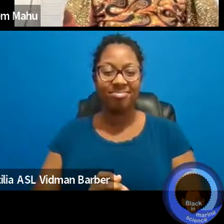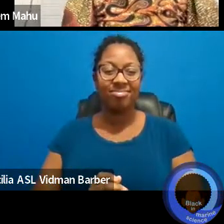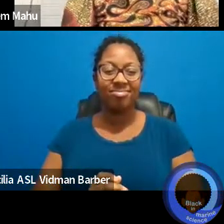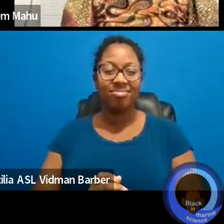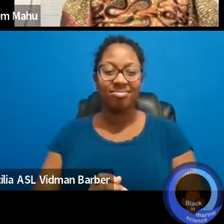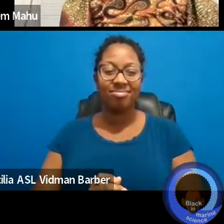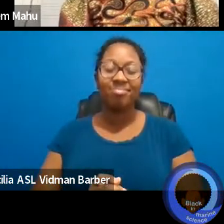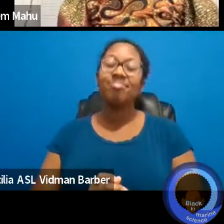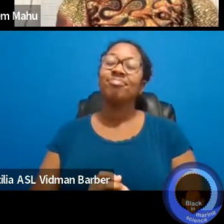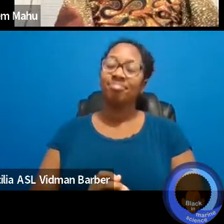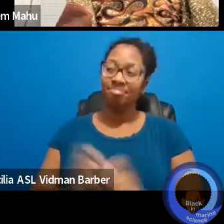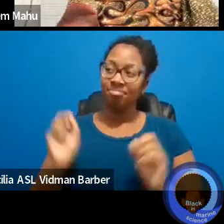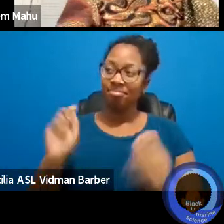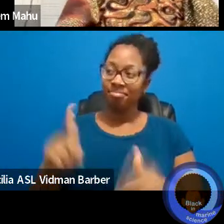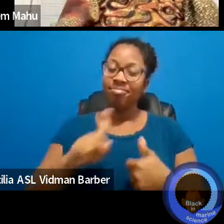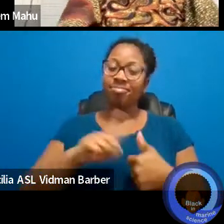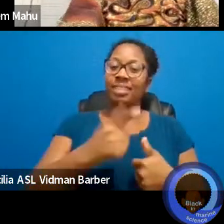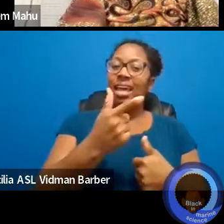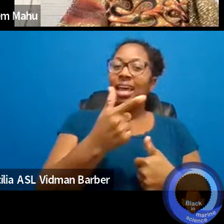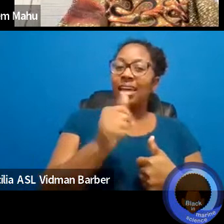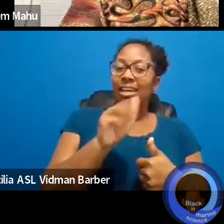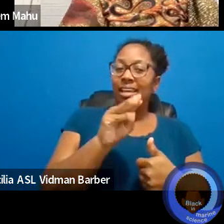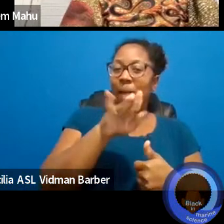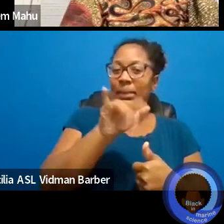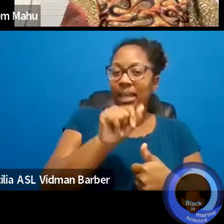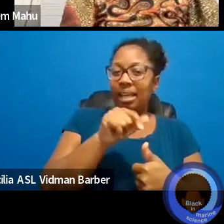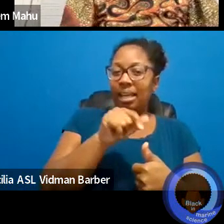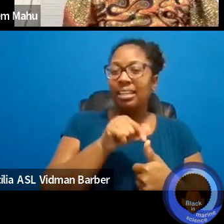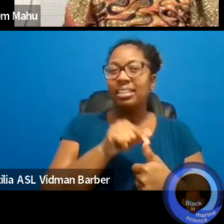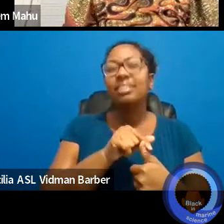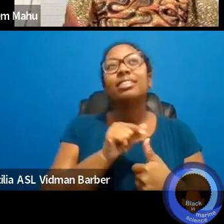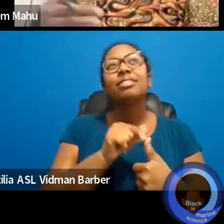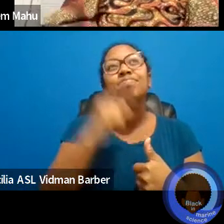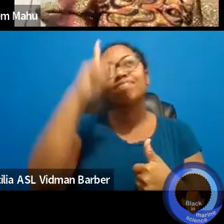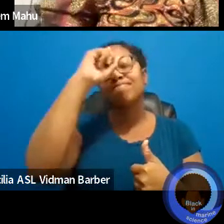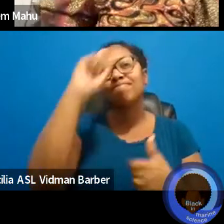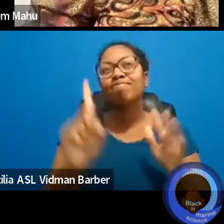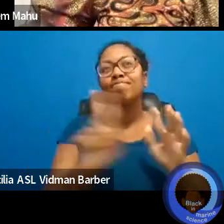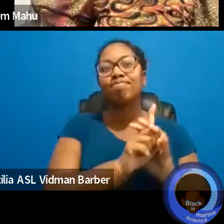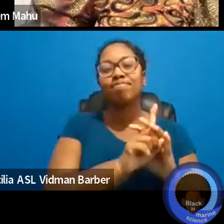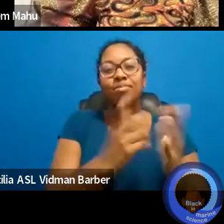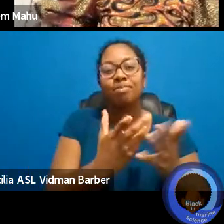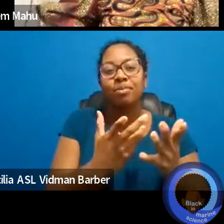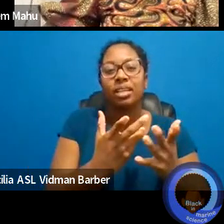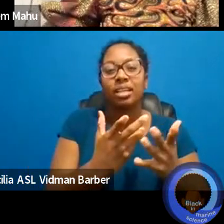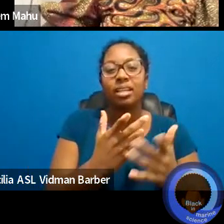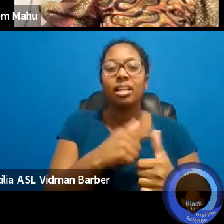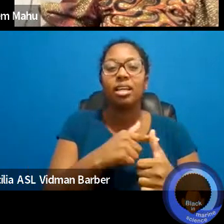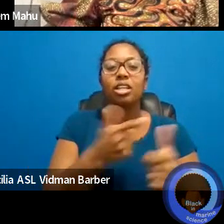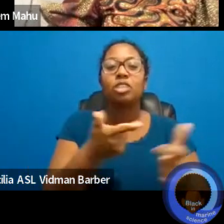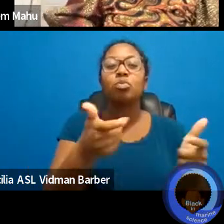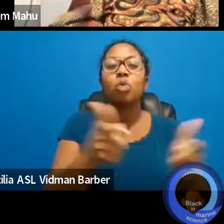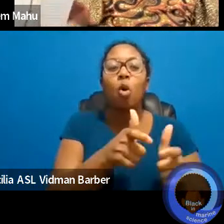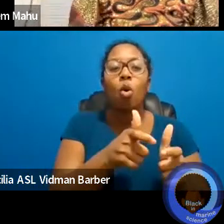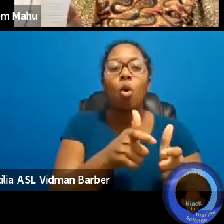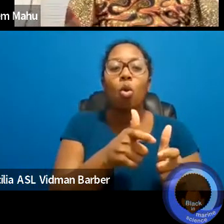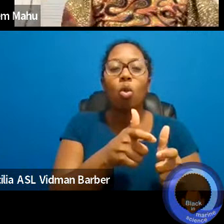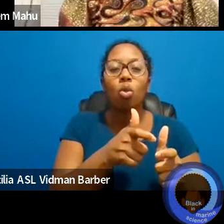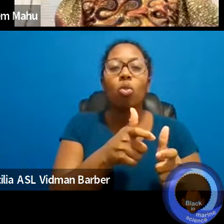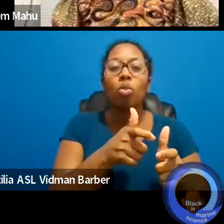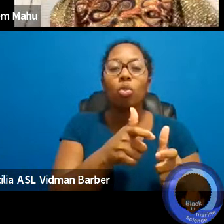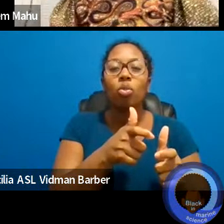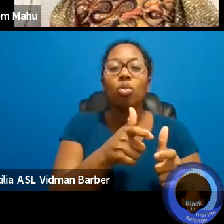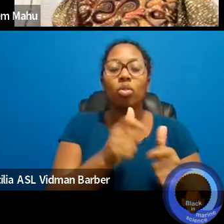with Gambia. With Gambia, I think the first thing that comes to my mind when I think of Gambia will be small. And the fact